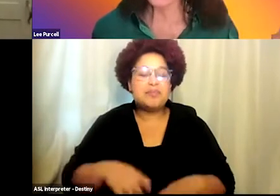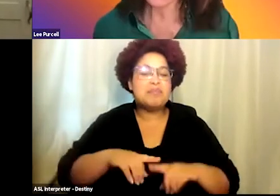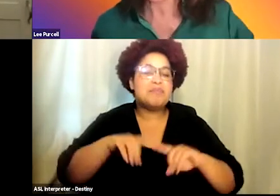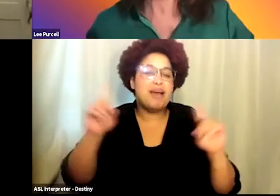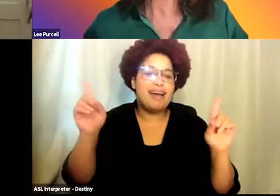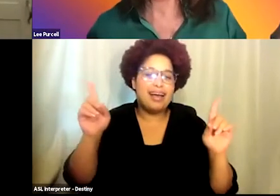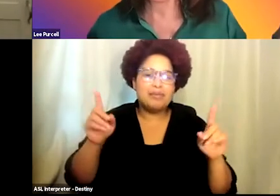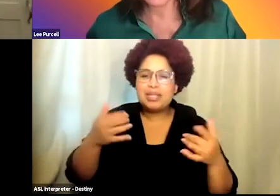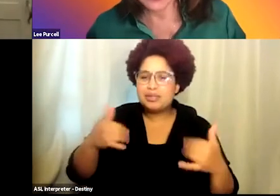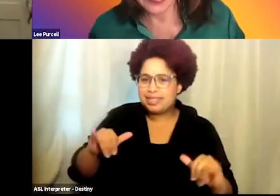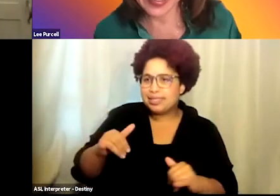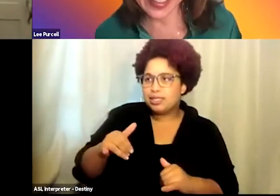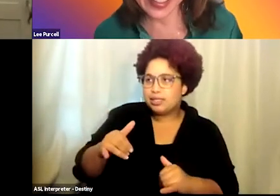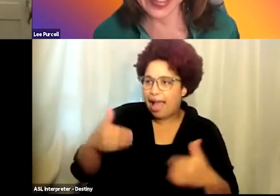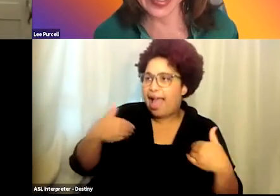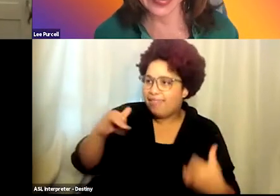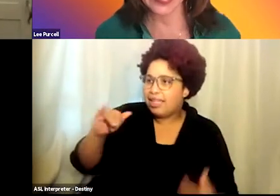But you've still got it.